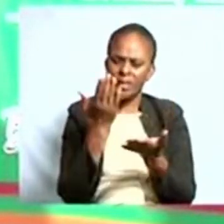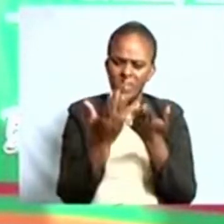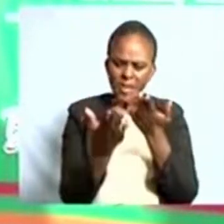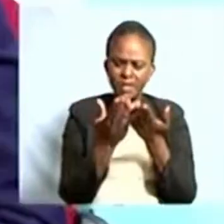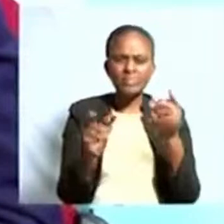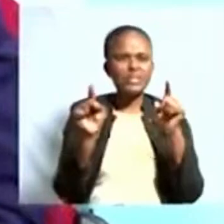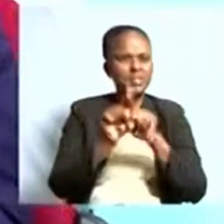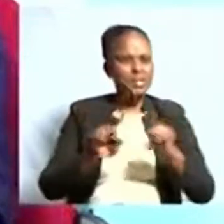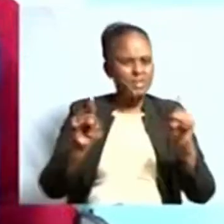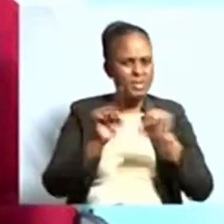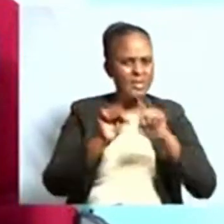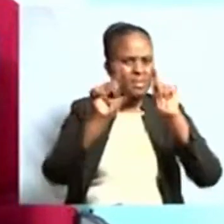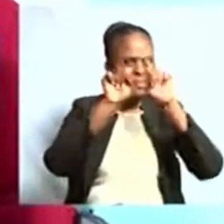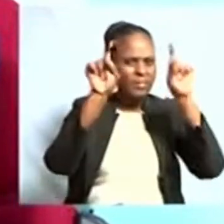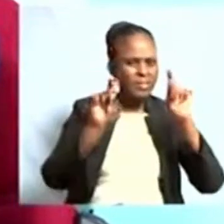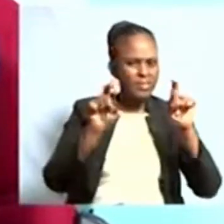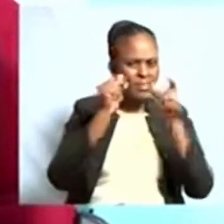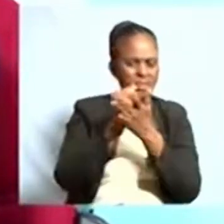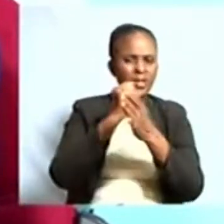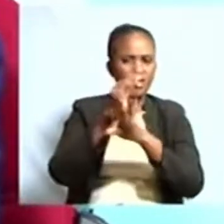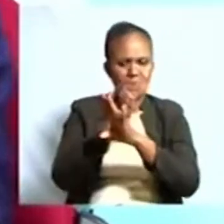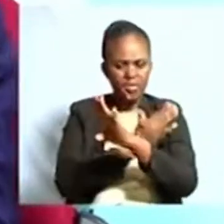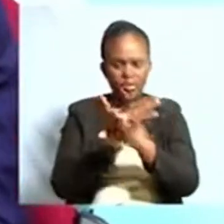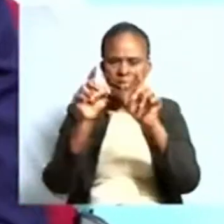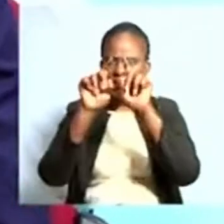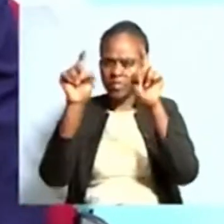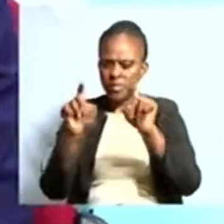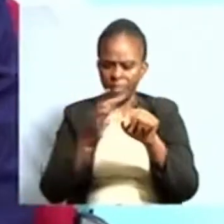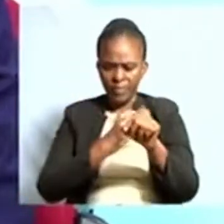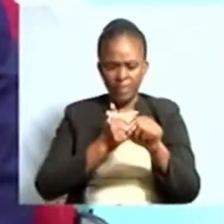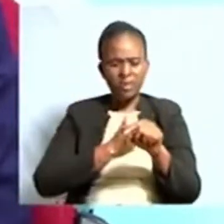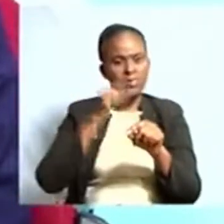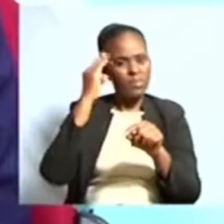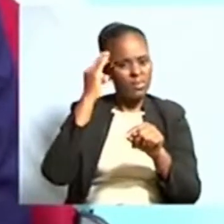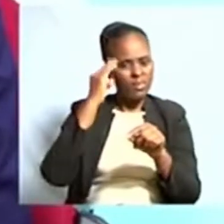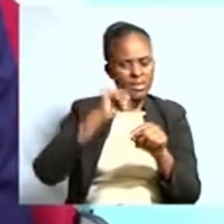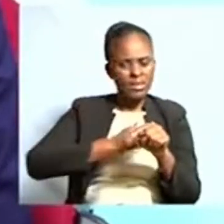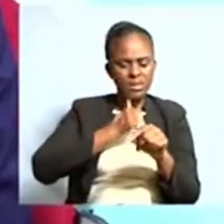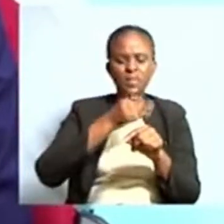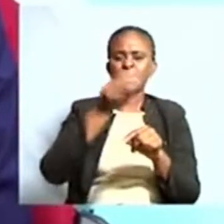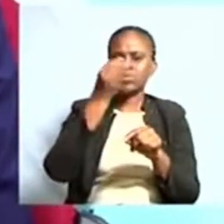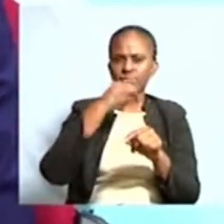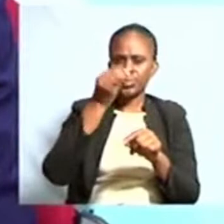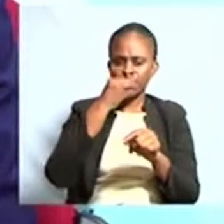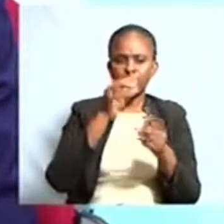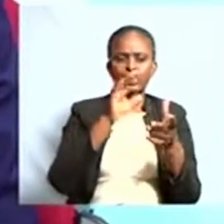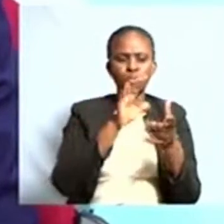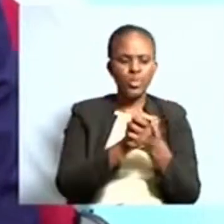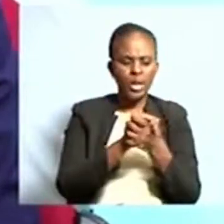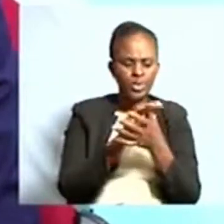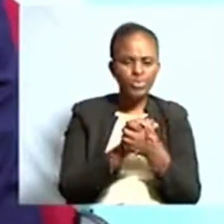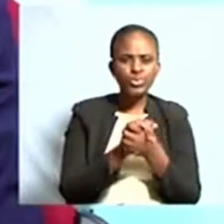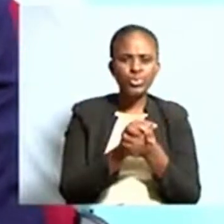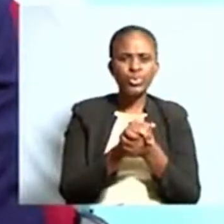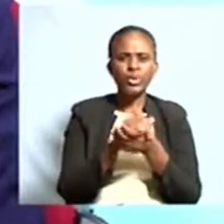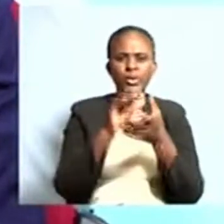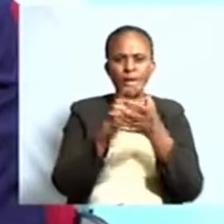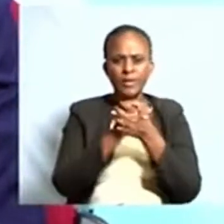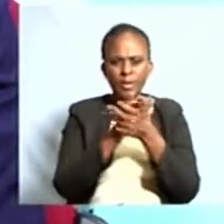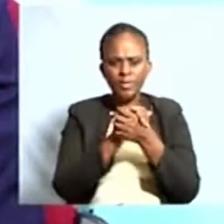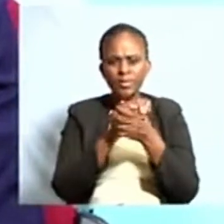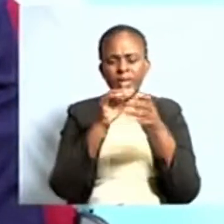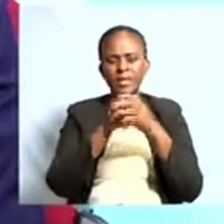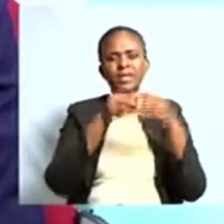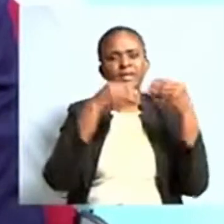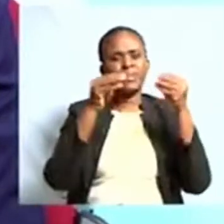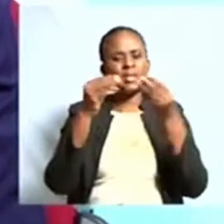line of certification, before we look at certification, because I know we consume a lot of Chibuantu from the general buckets in the markets, from